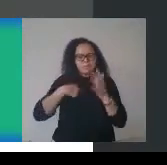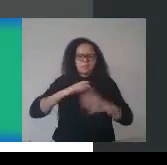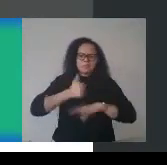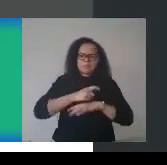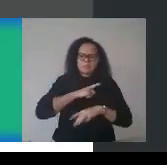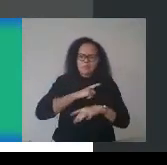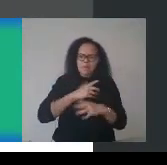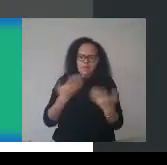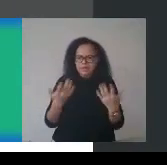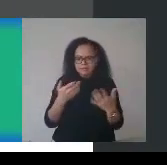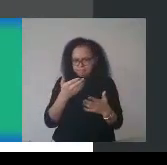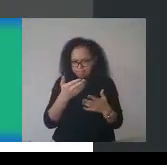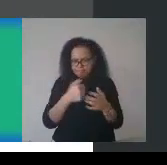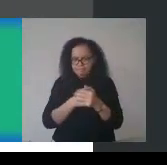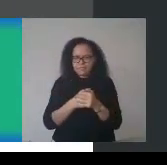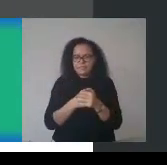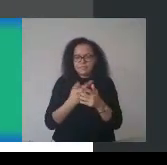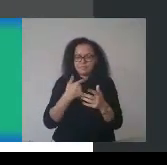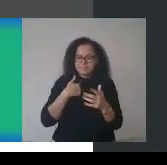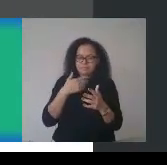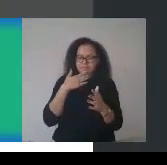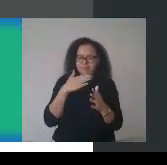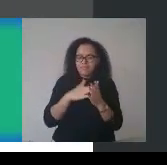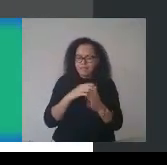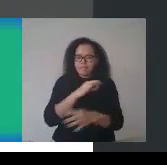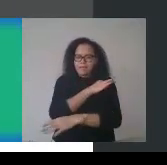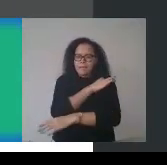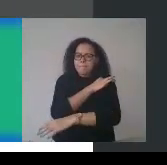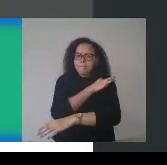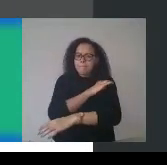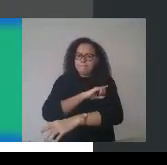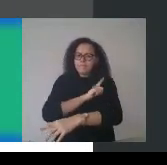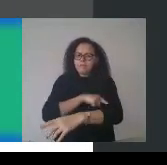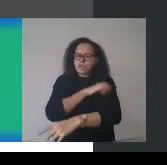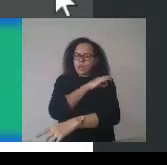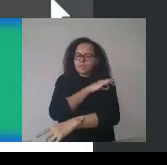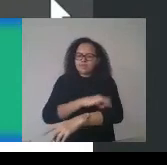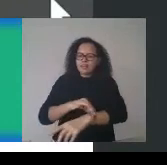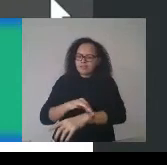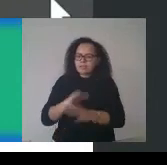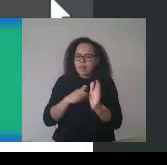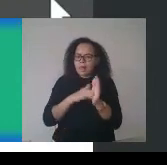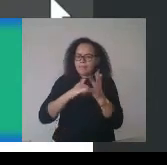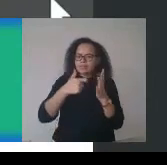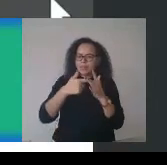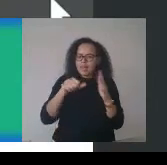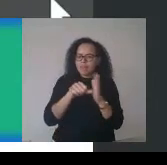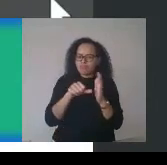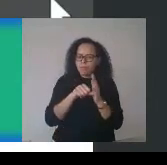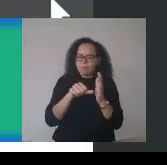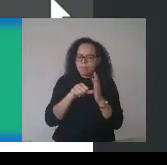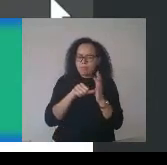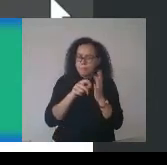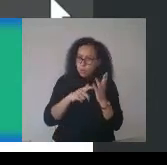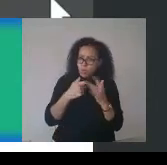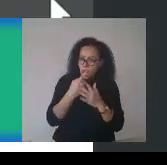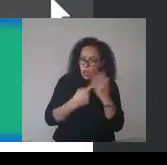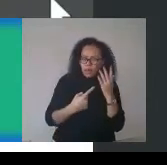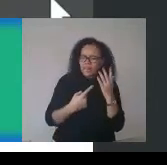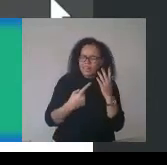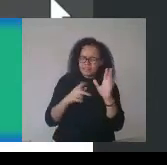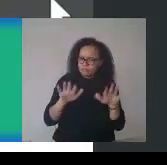essentially, it's the size of the problem of musculoskeletal health problems, not just in the UK, but globally. And it's not just this is a niggle in people's